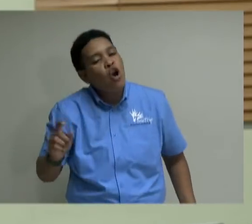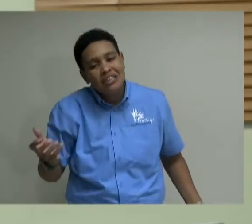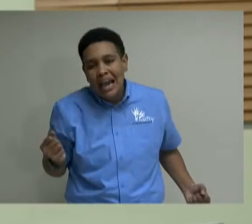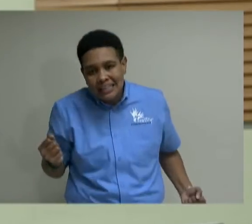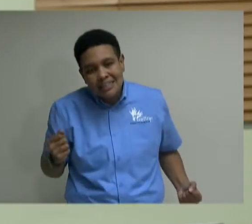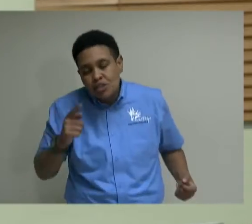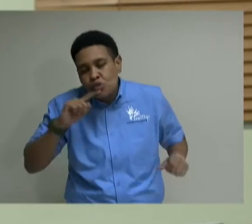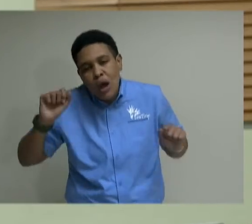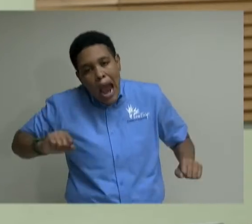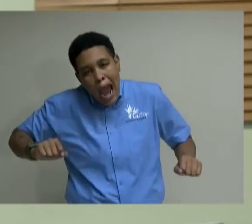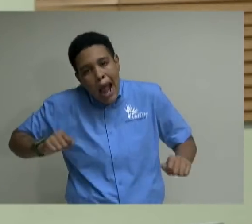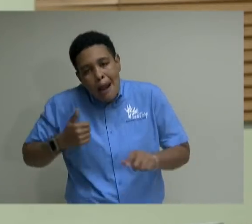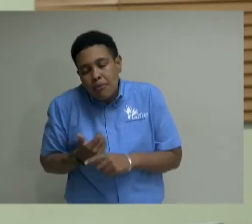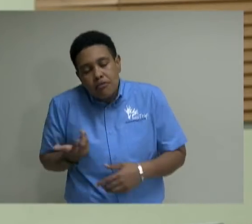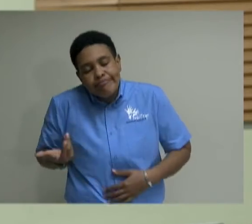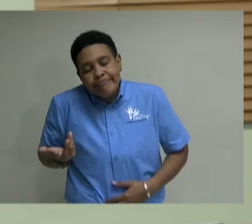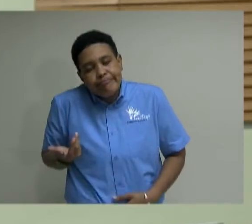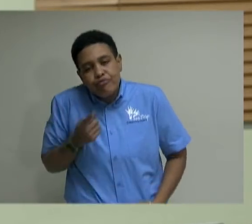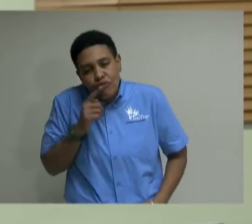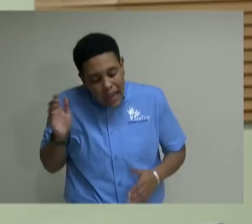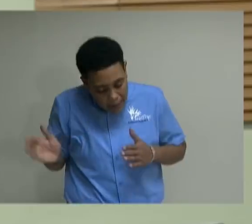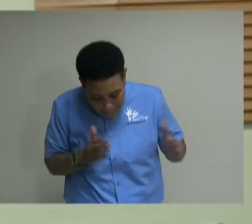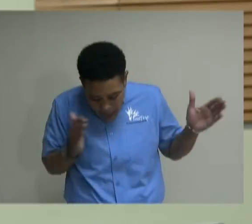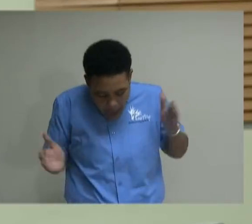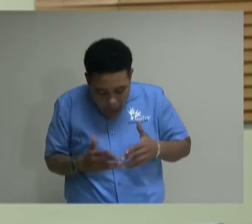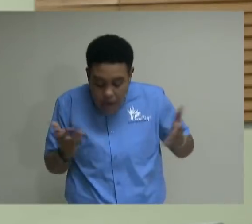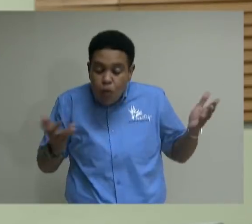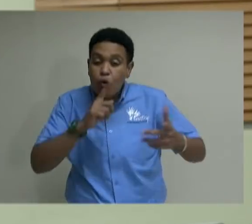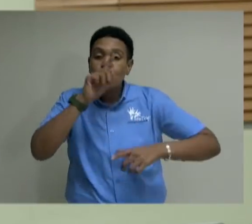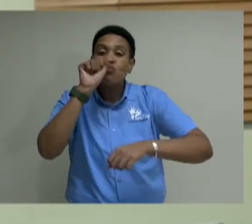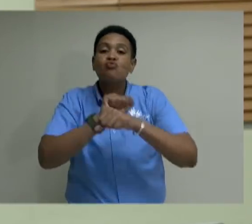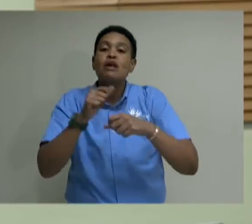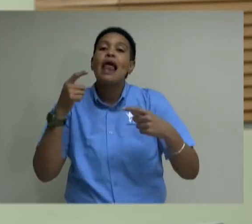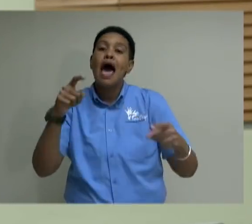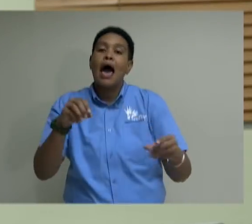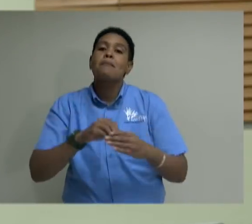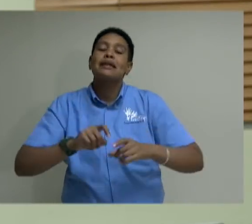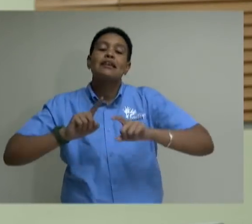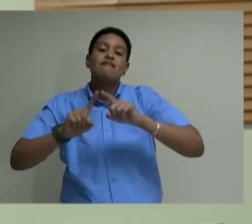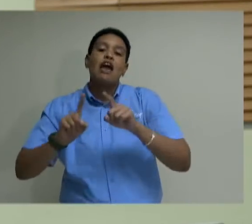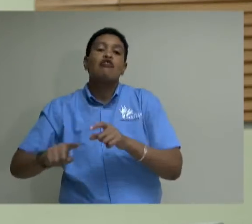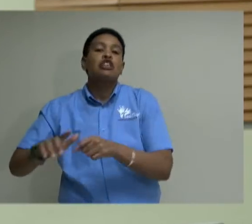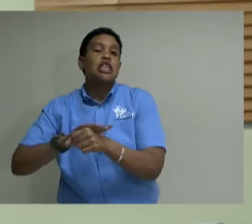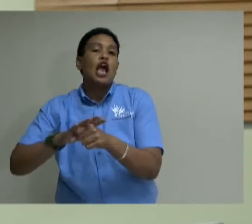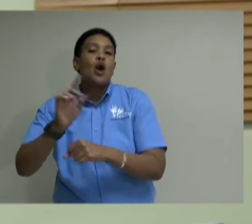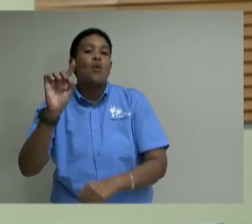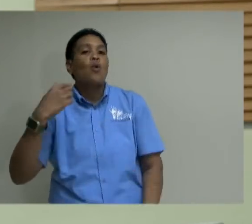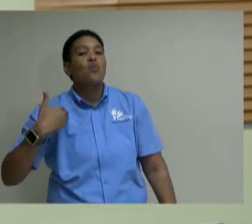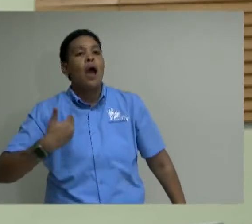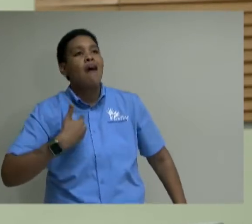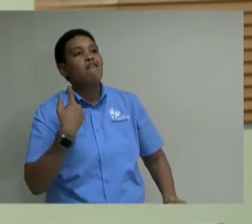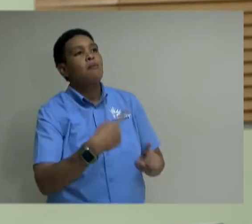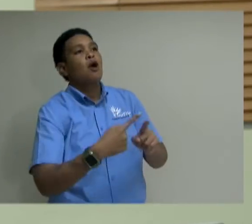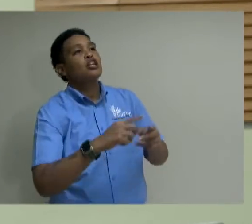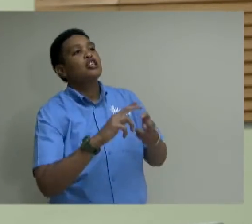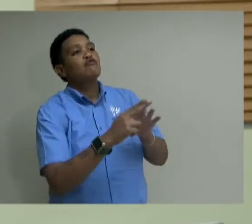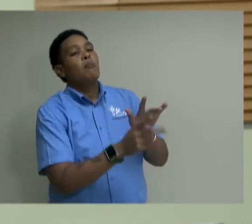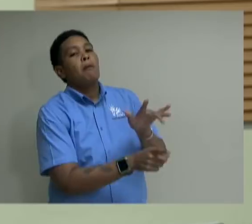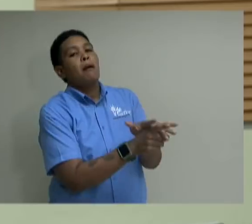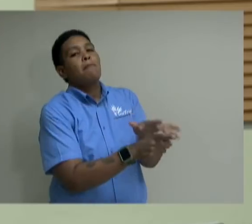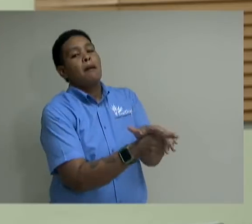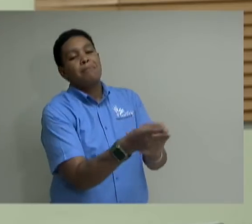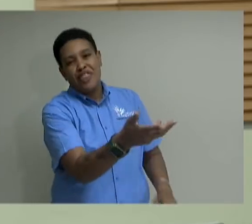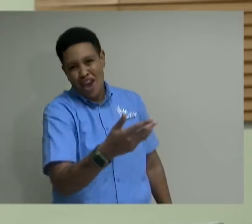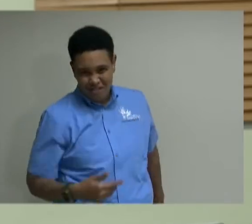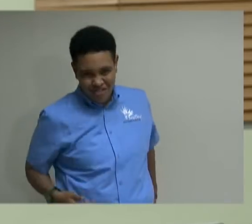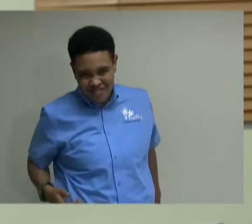be able to plan what it is that is to happen in the various areas where we have positive cases coming from.